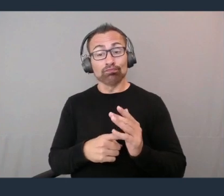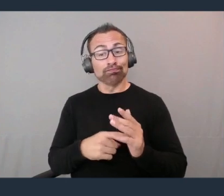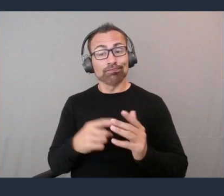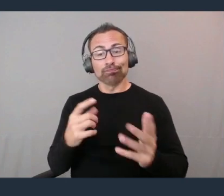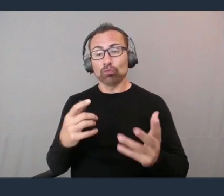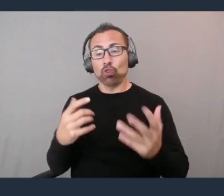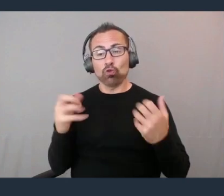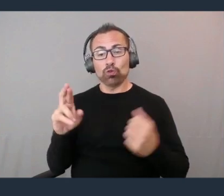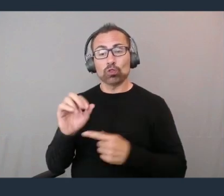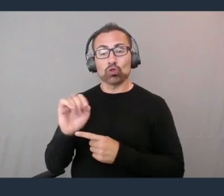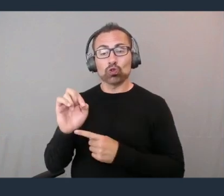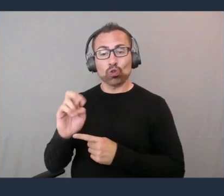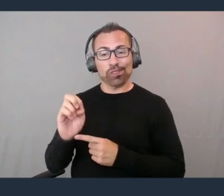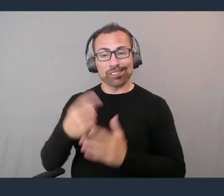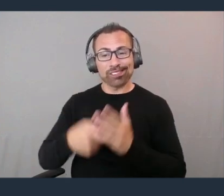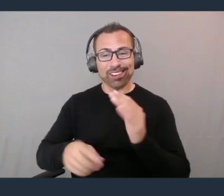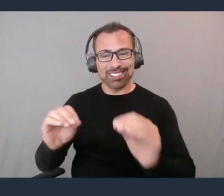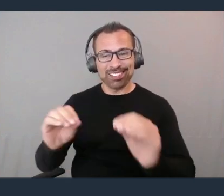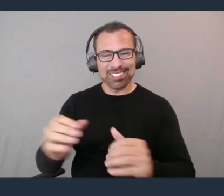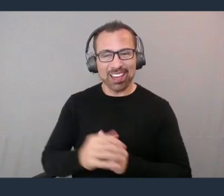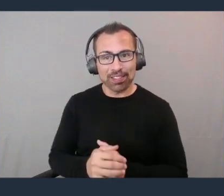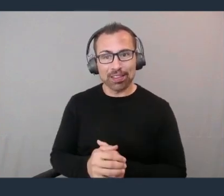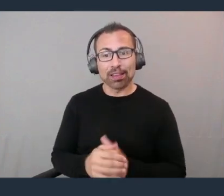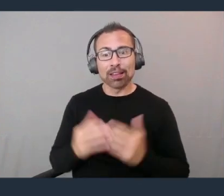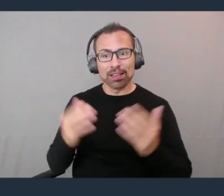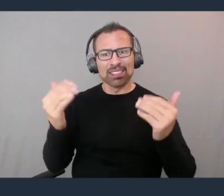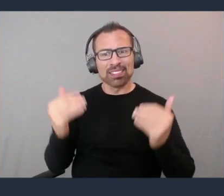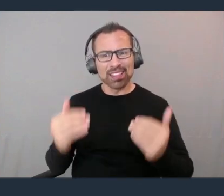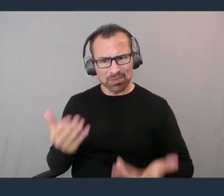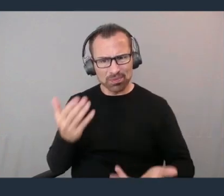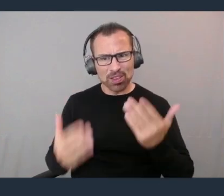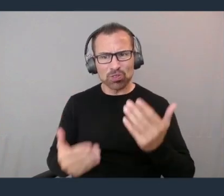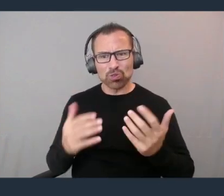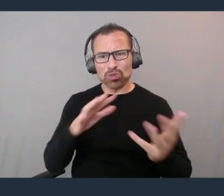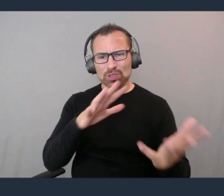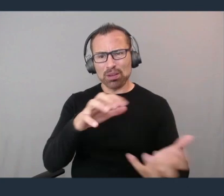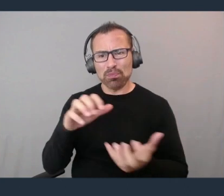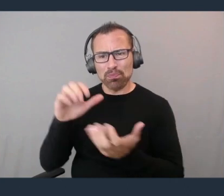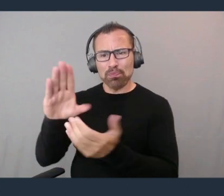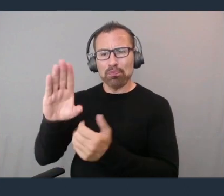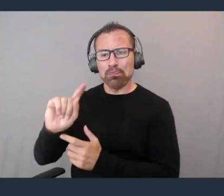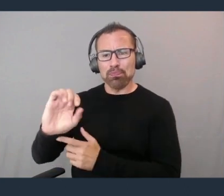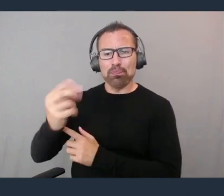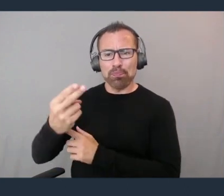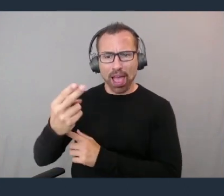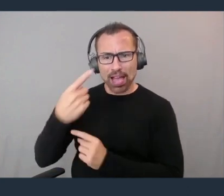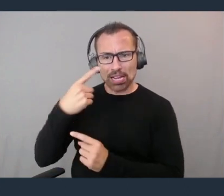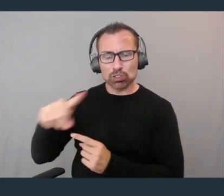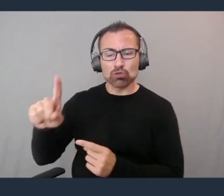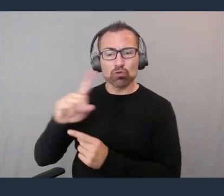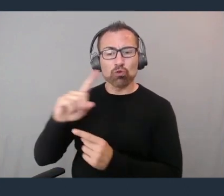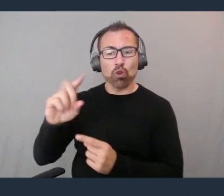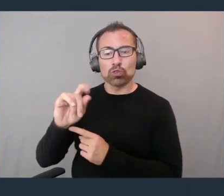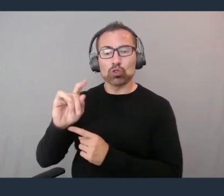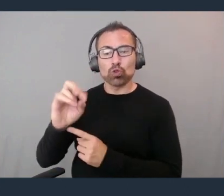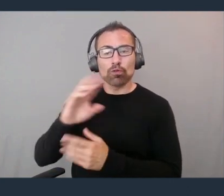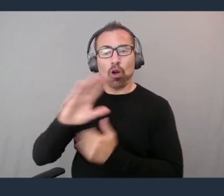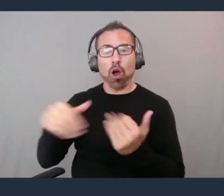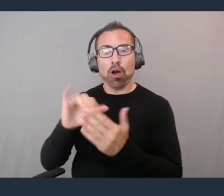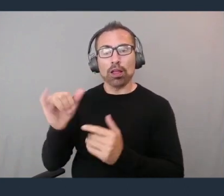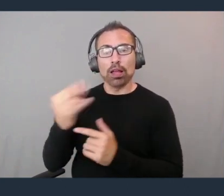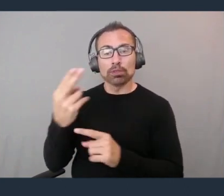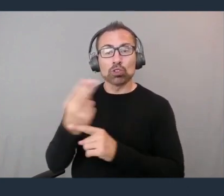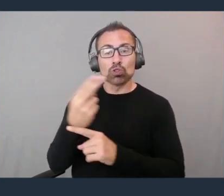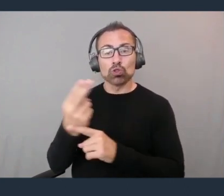they may use the batch operations to initiate restore for all objects, optimizing the request speed. Finally, they